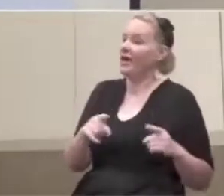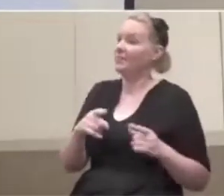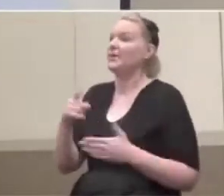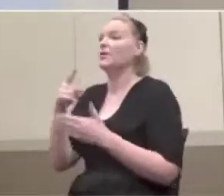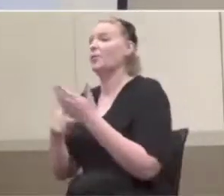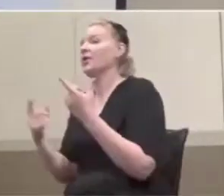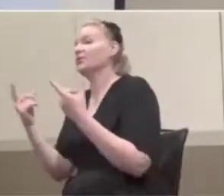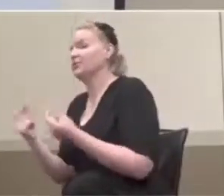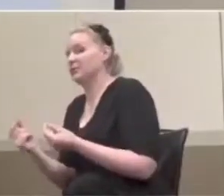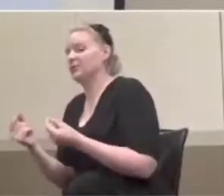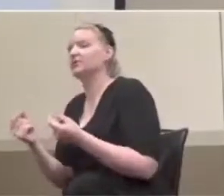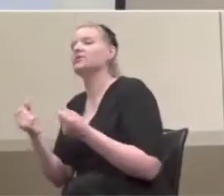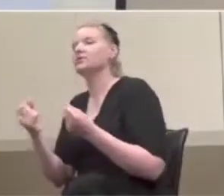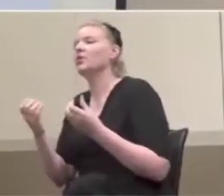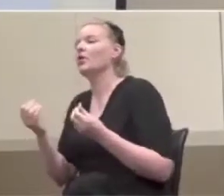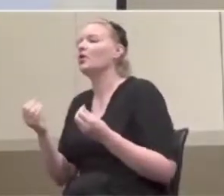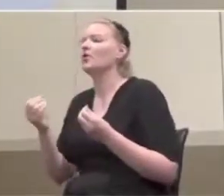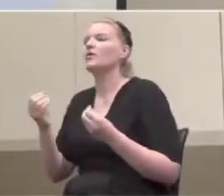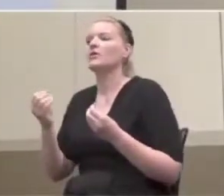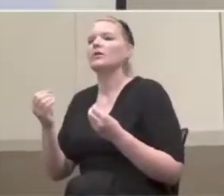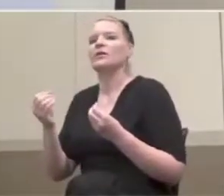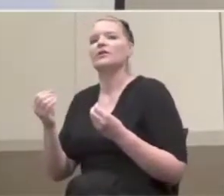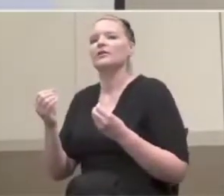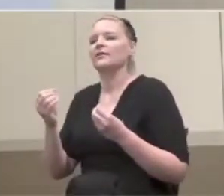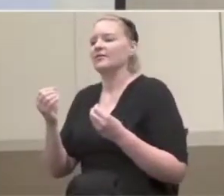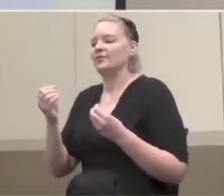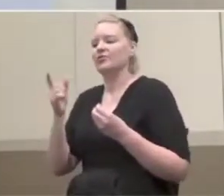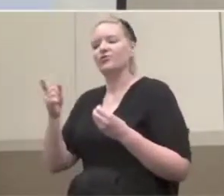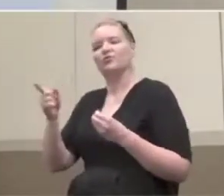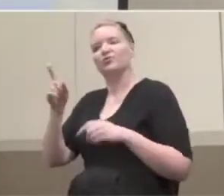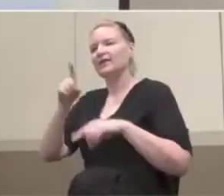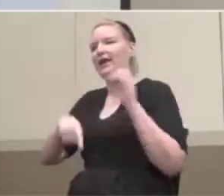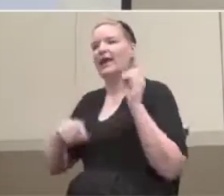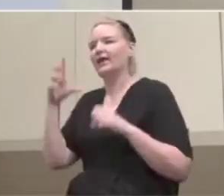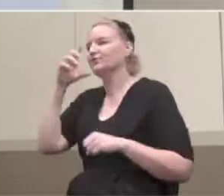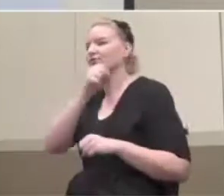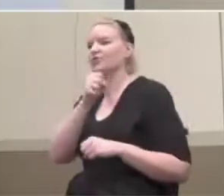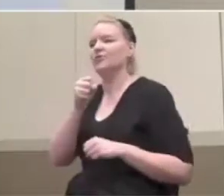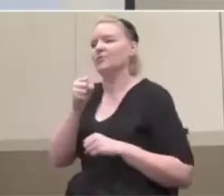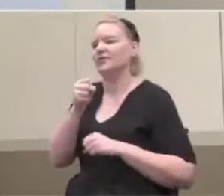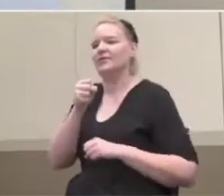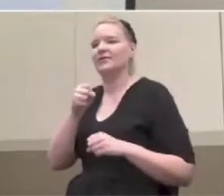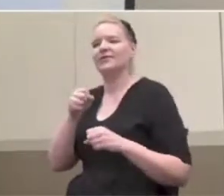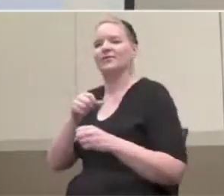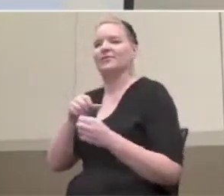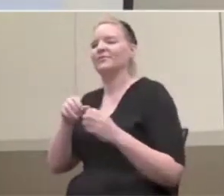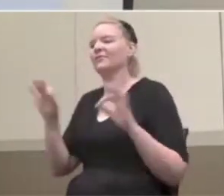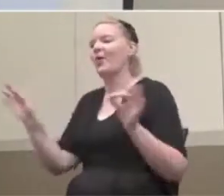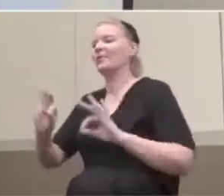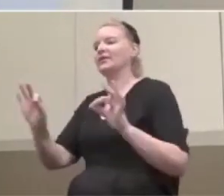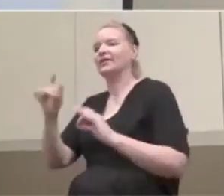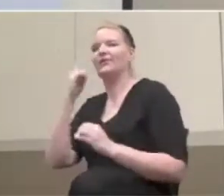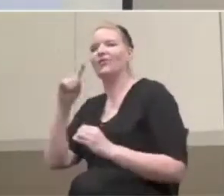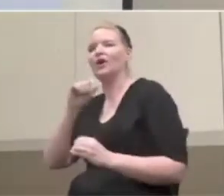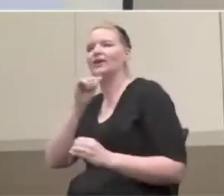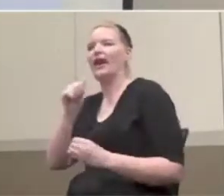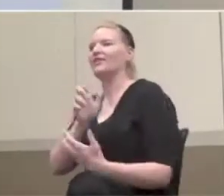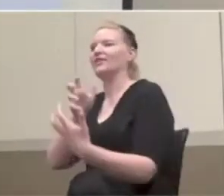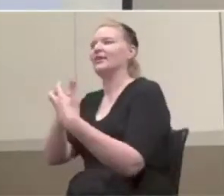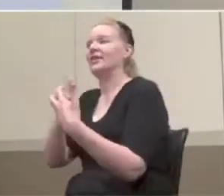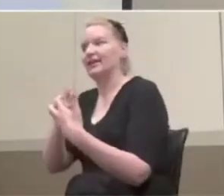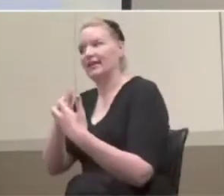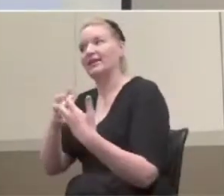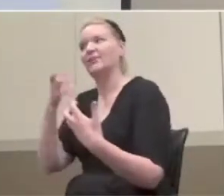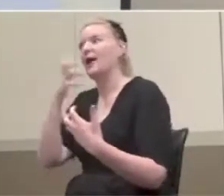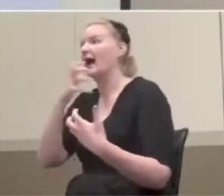never underestimate the power of not fitting in. When you don't fit in, it can be immensely powerful. And if